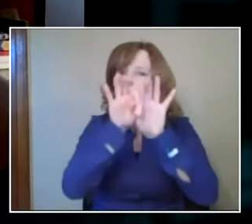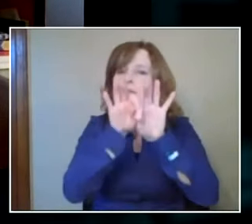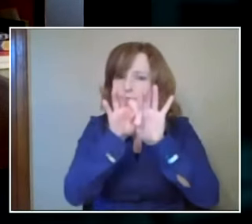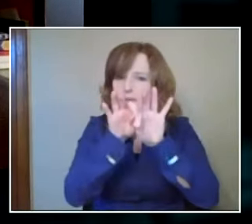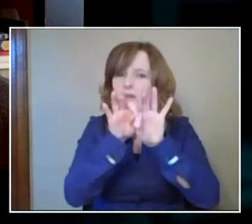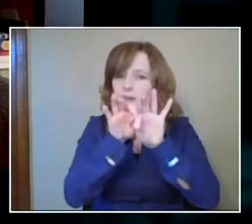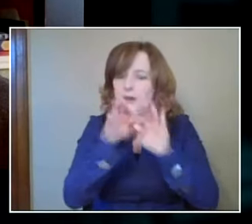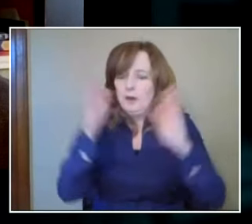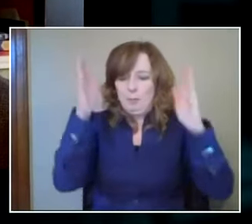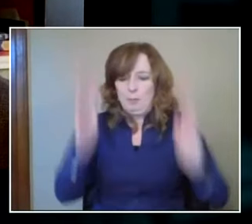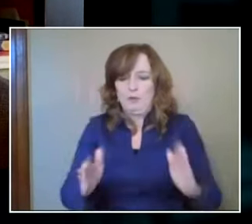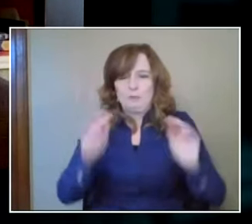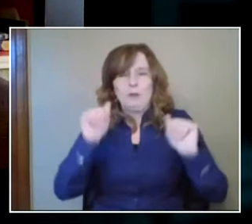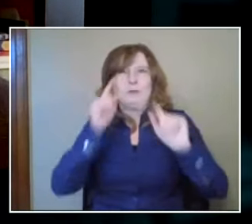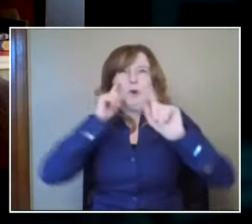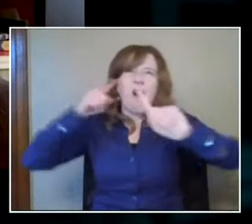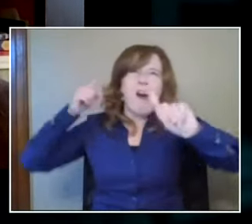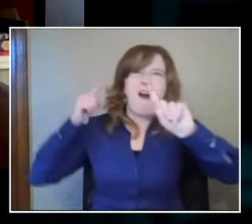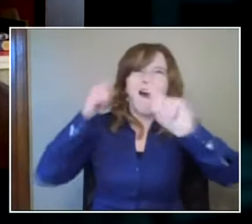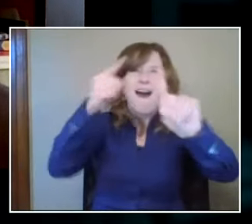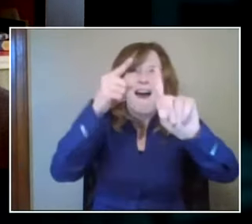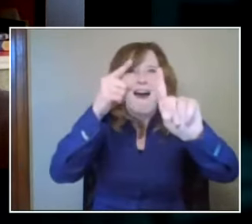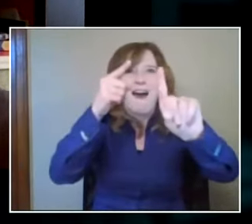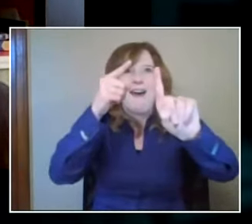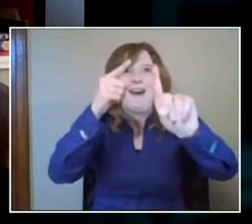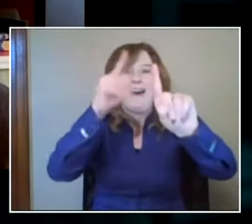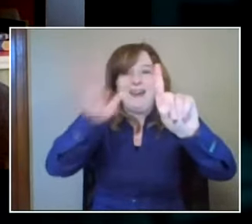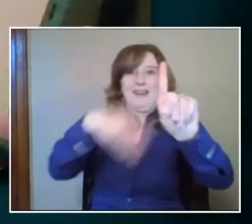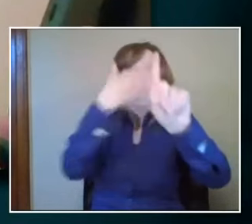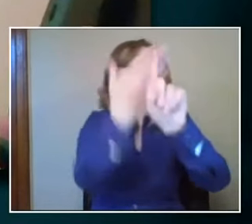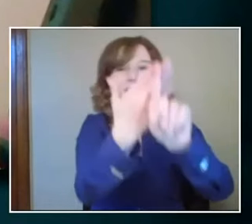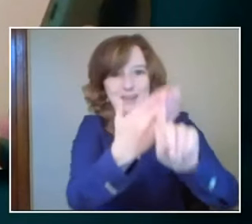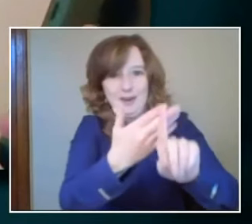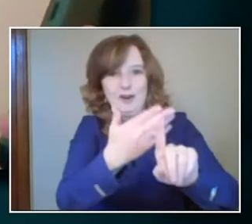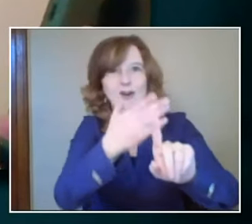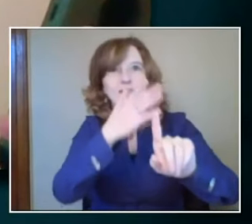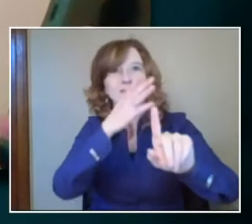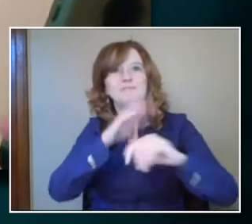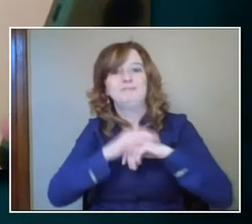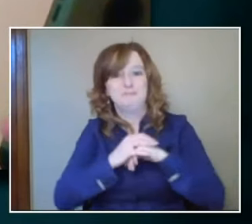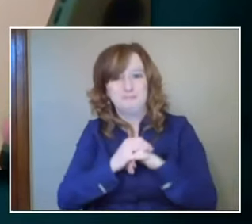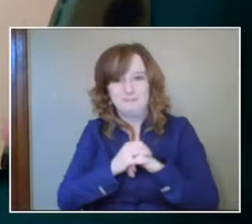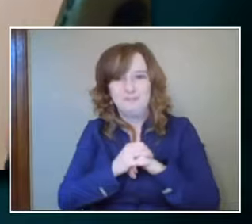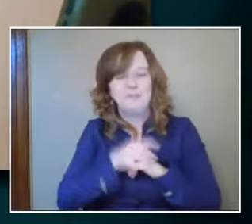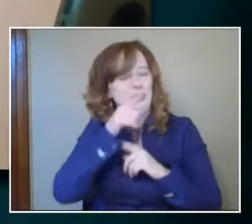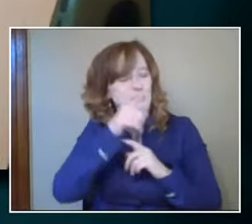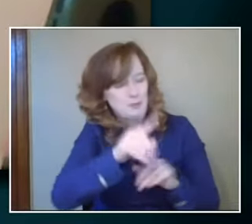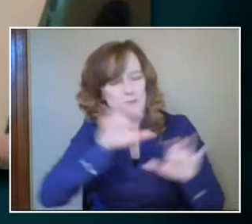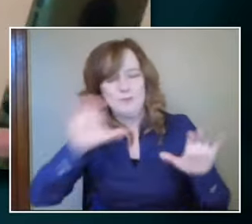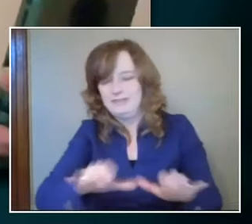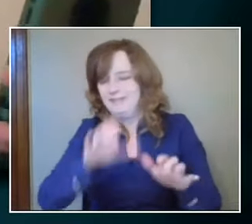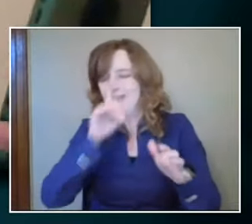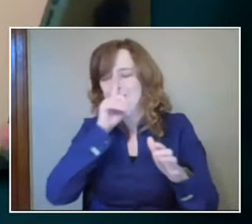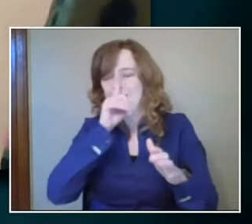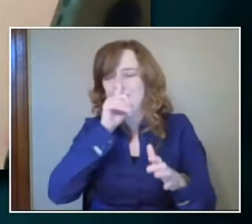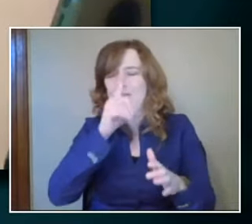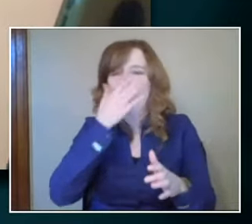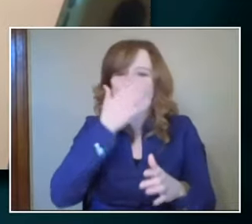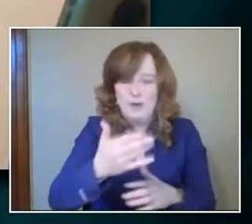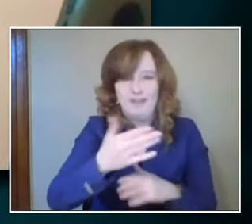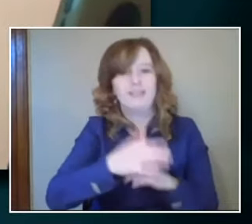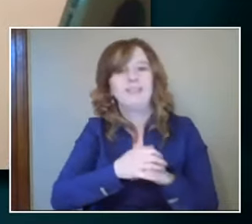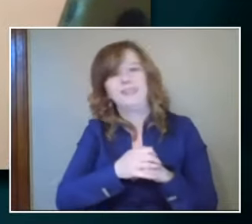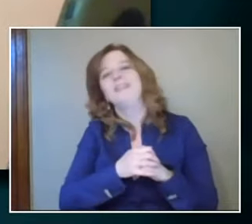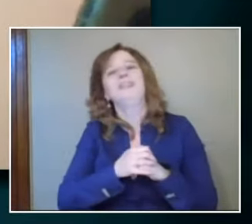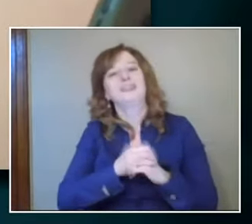for the stars and meet those challenges head on. And you did that extremely well. Congratulations.